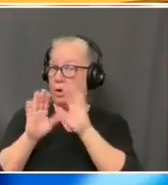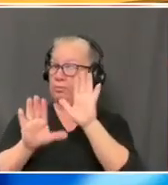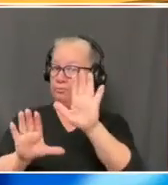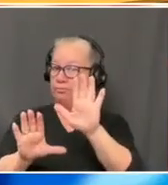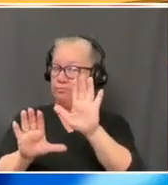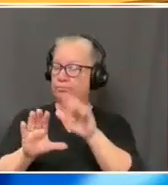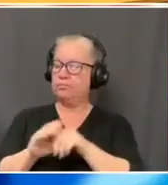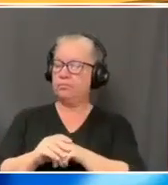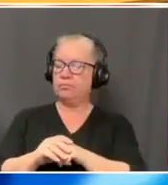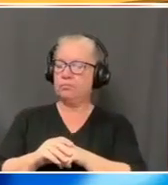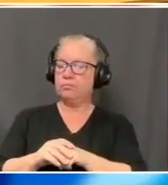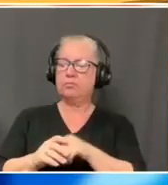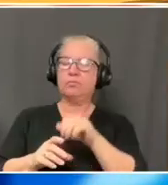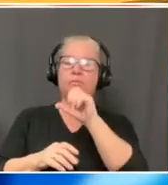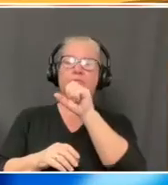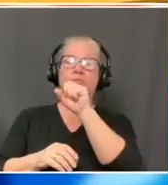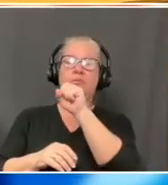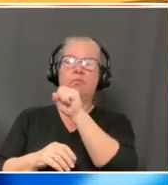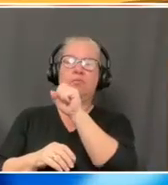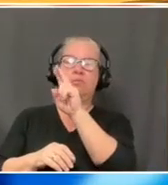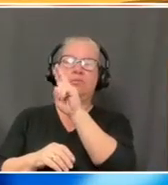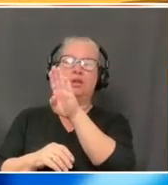the subcategories.